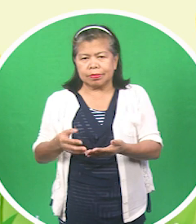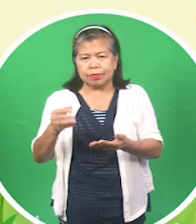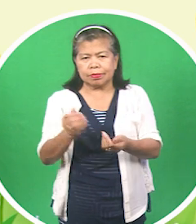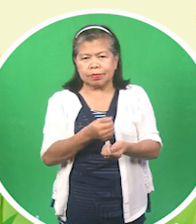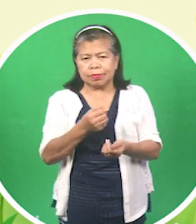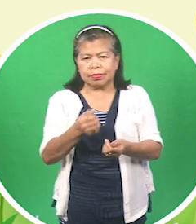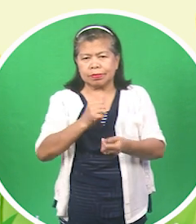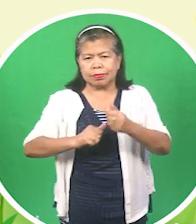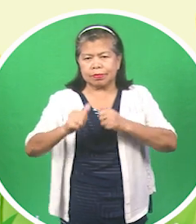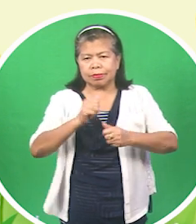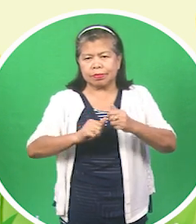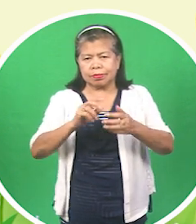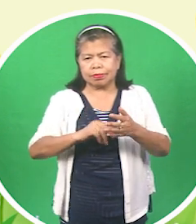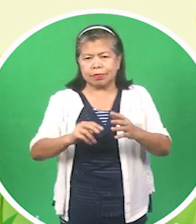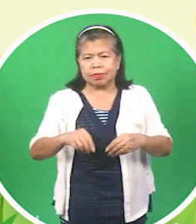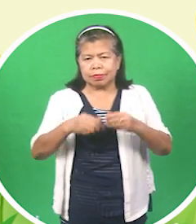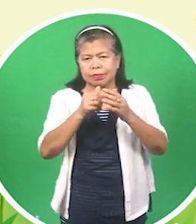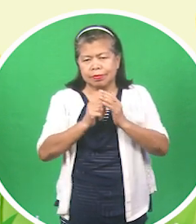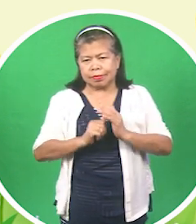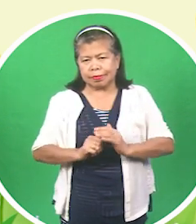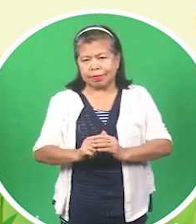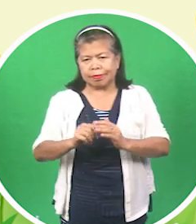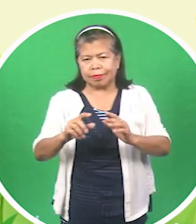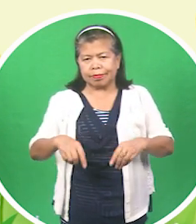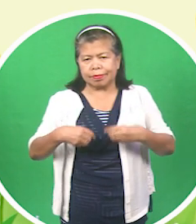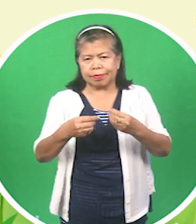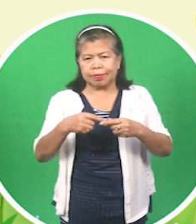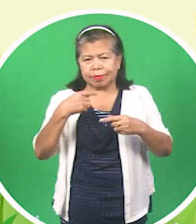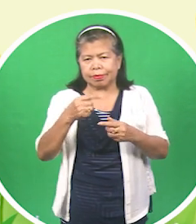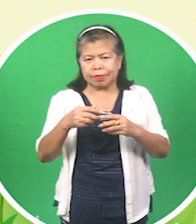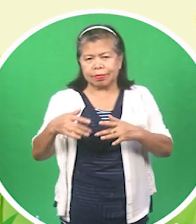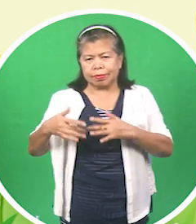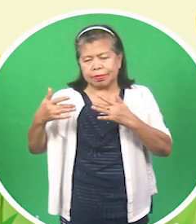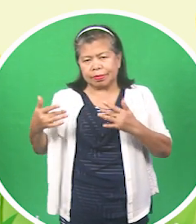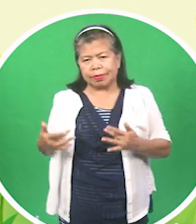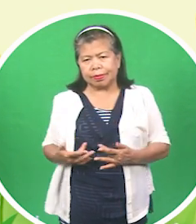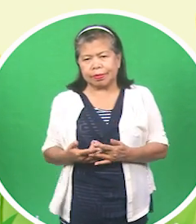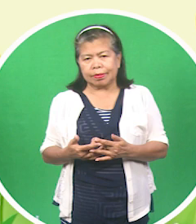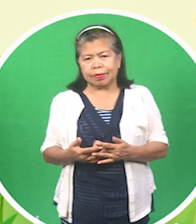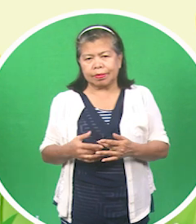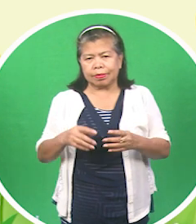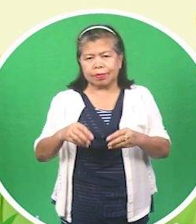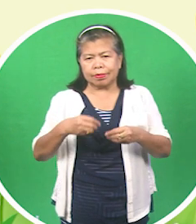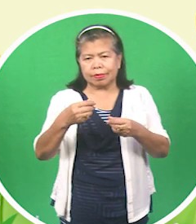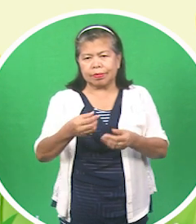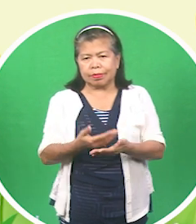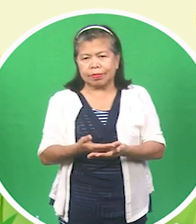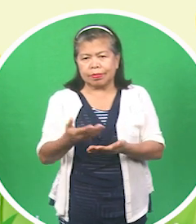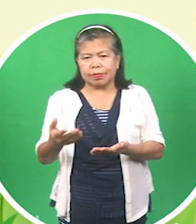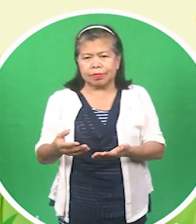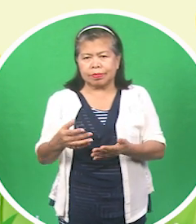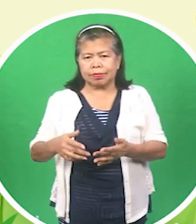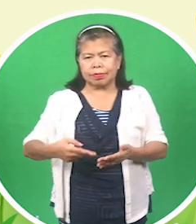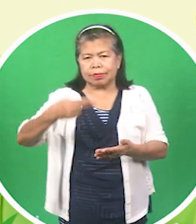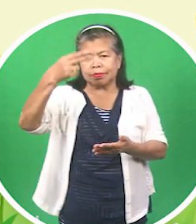a song, with action, or in silence, as long as we pray with our heart. And do you know that the